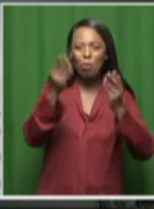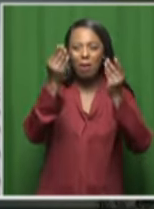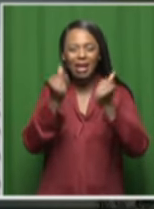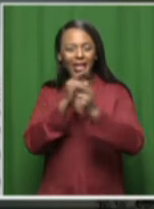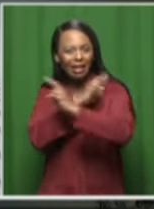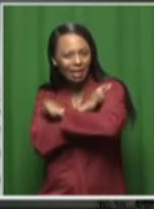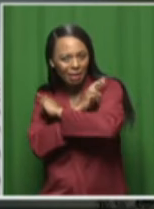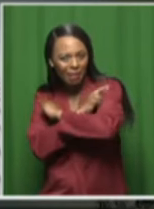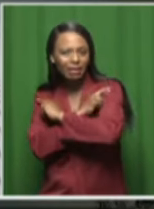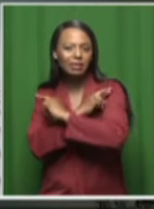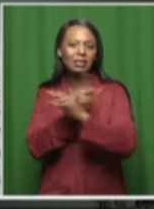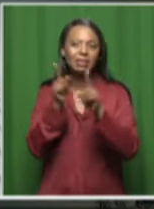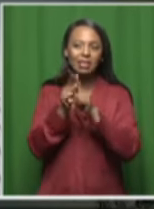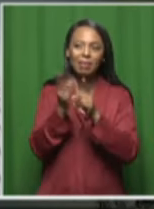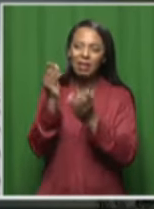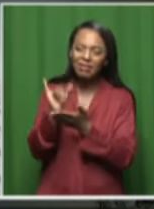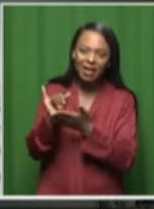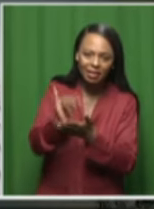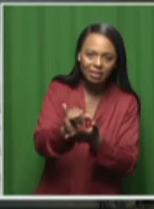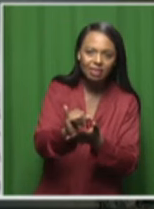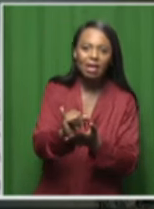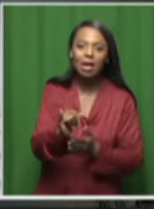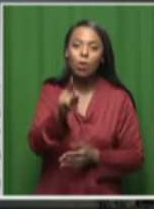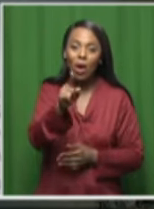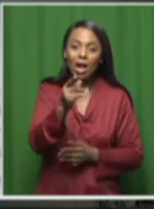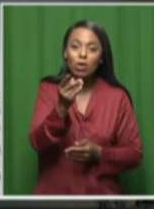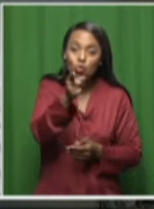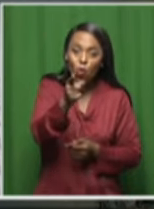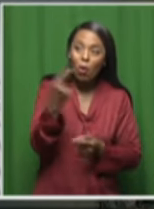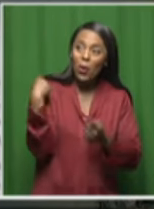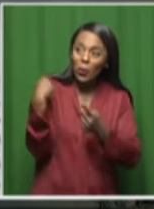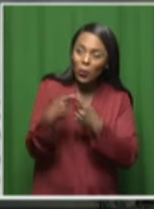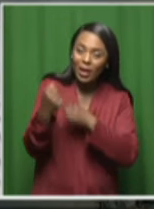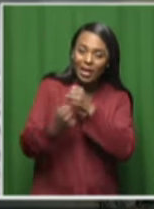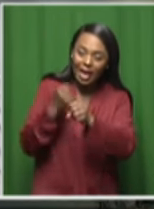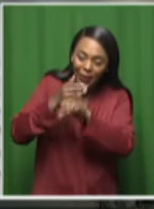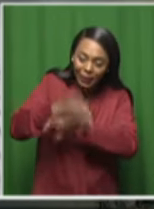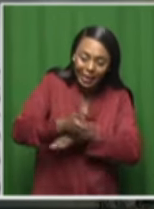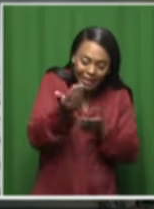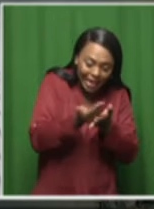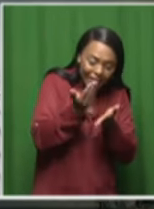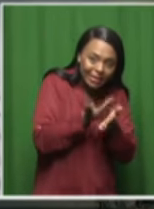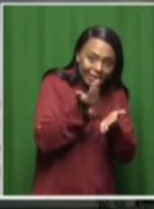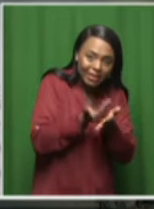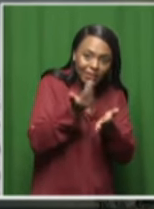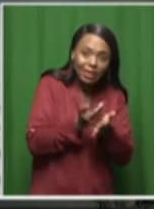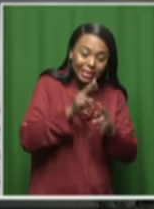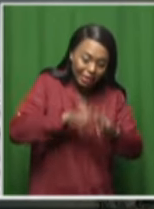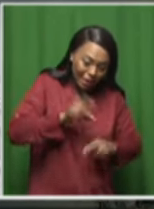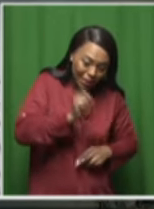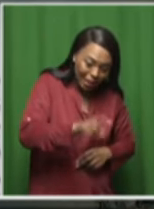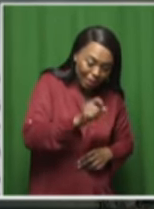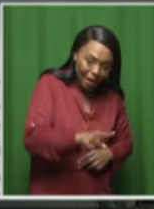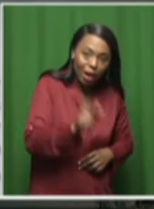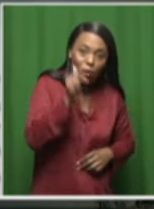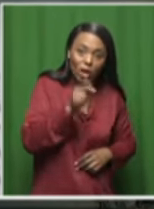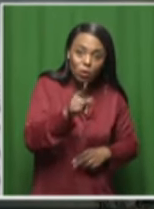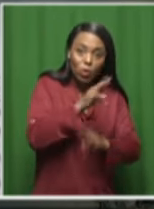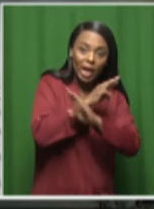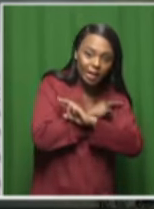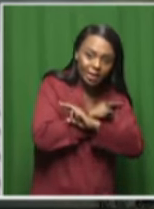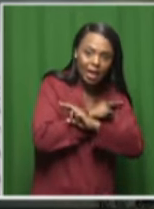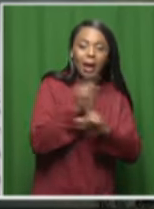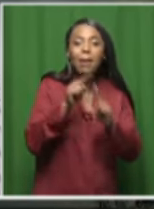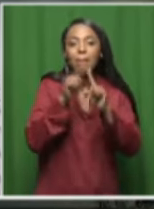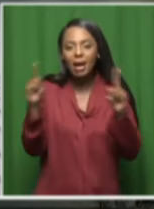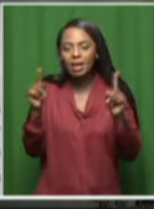the investors to just be careful. This is your savings. Well, this is what you're going to depend on. But you know, this at the end of the day is also for